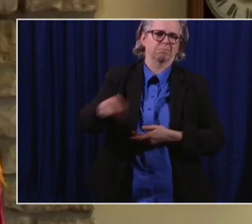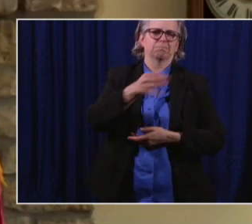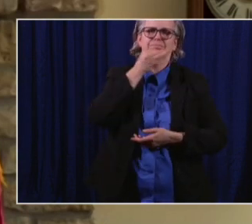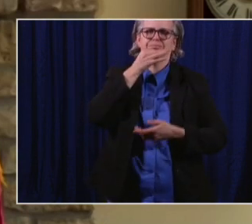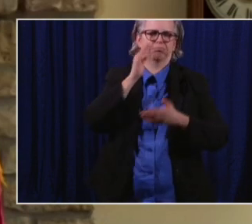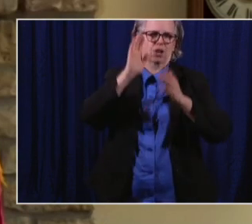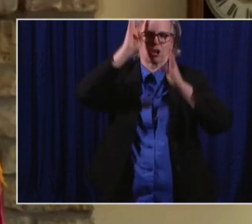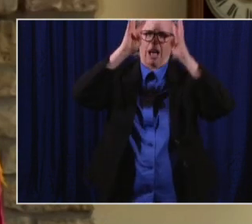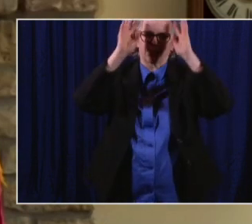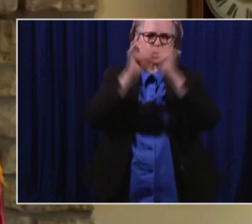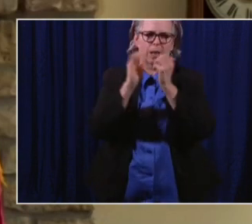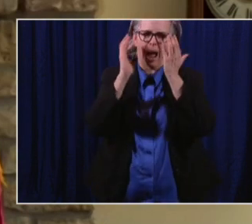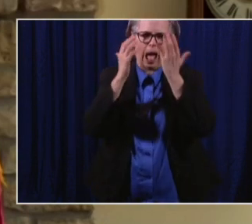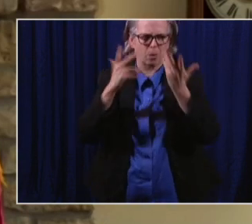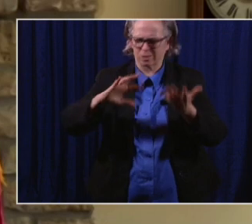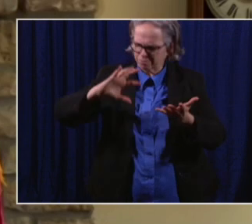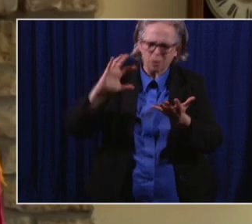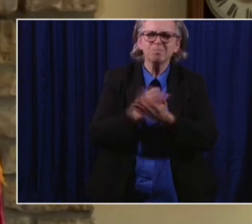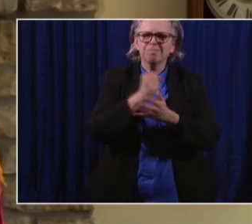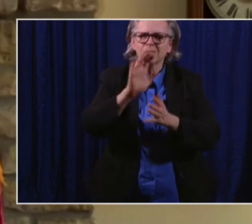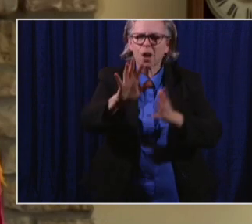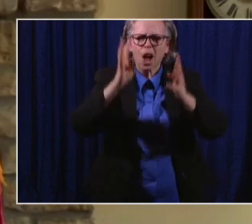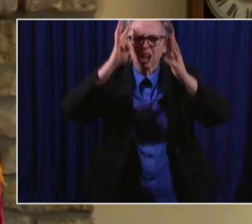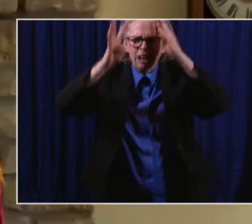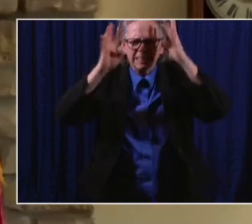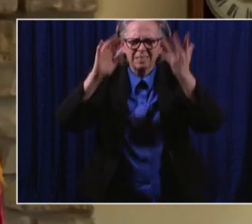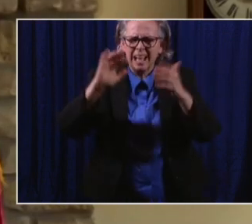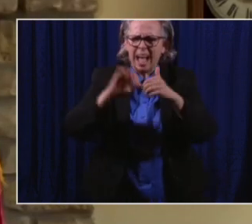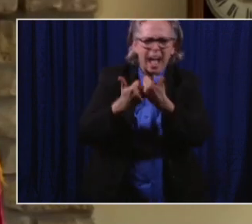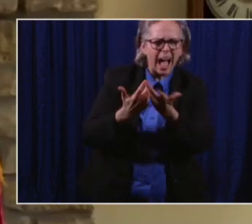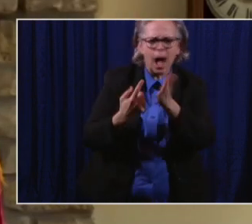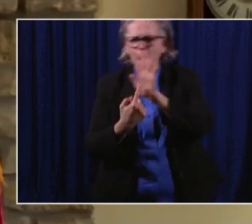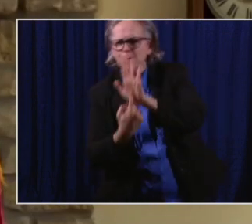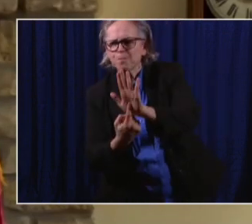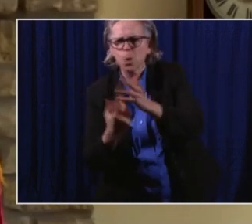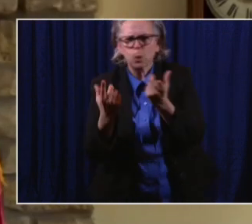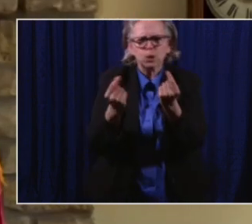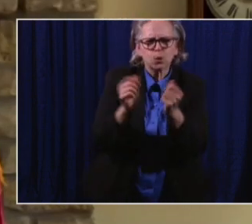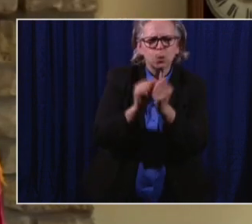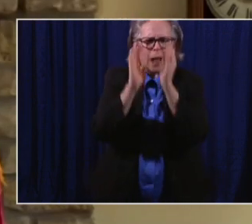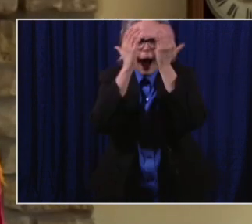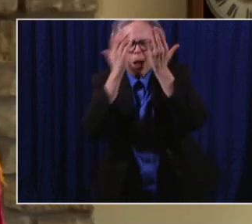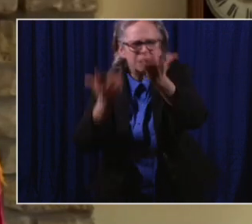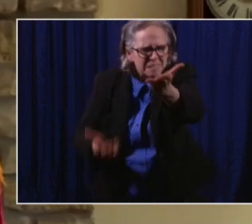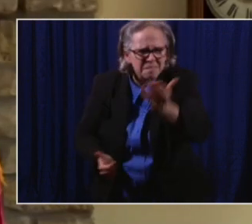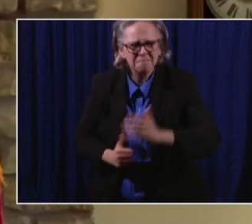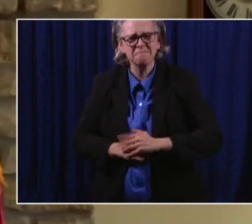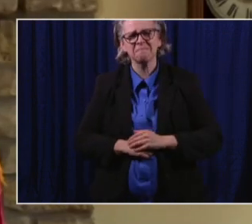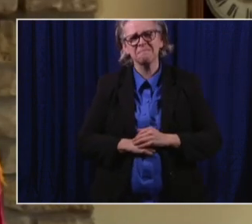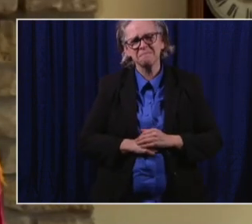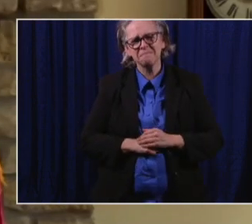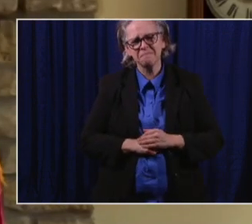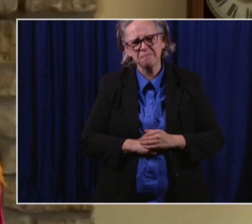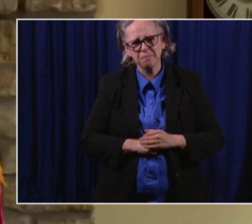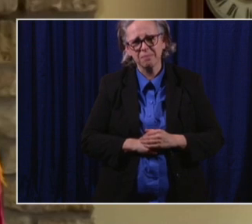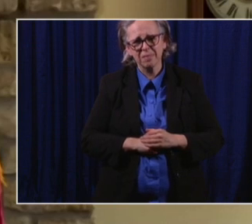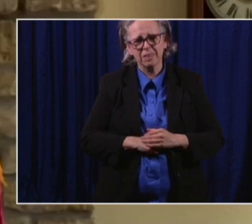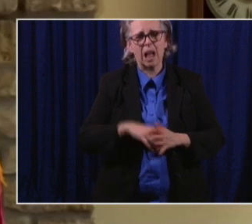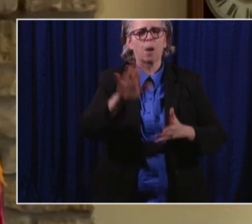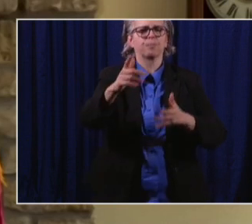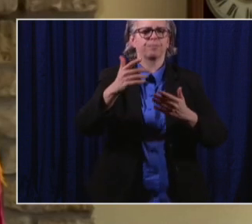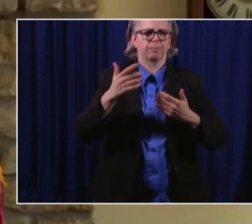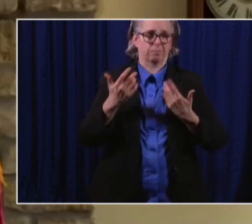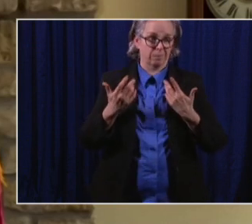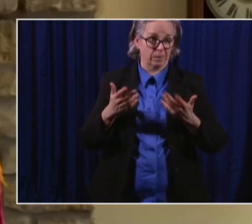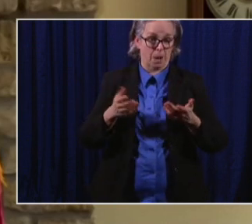creativity towards trying to keep the kids safe who go. I think when you get away from that and you go to parties,